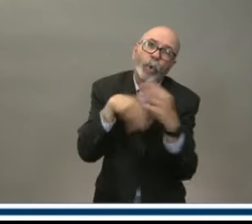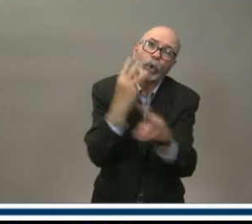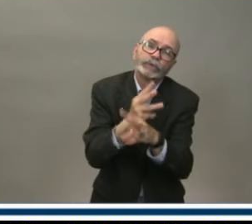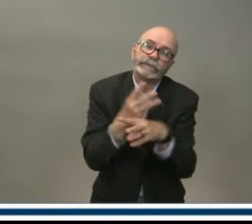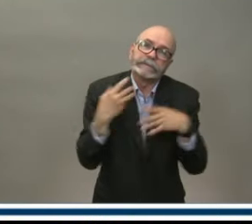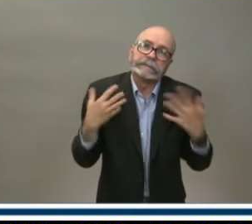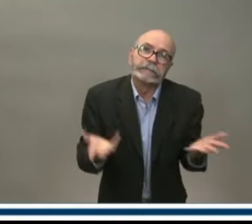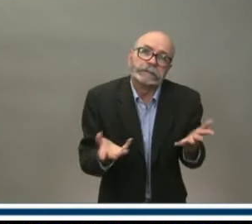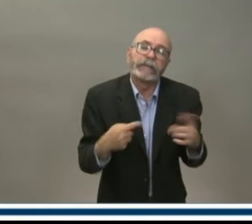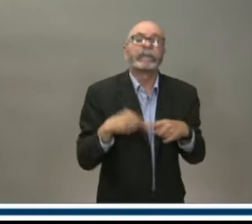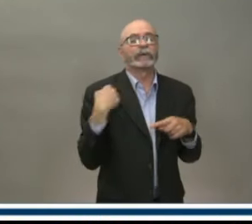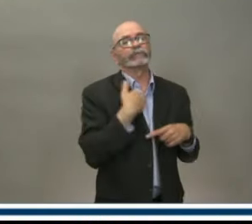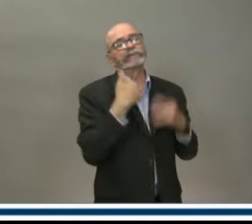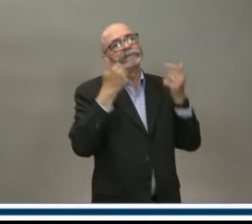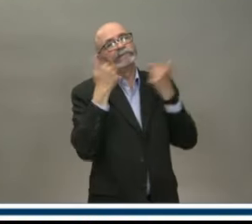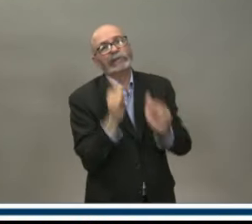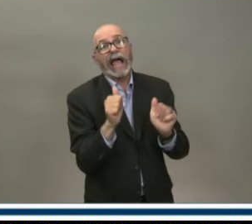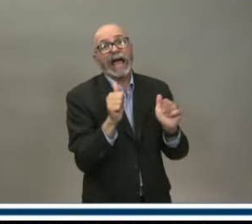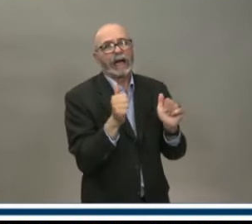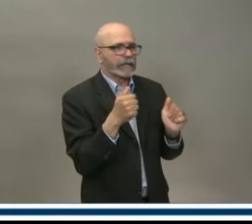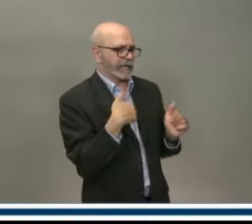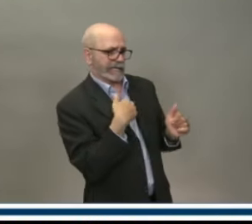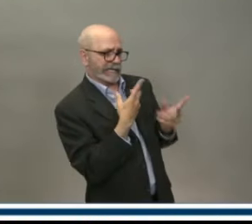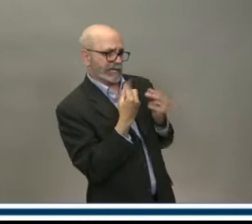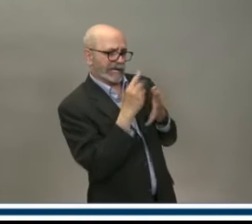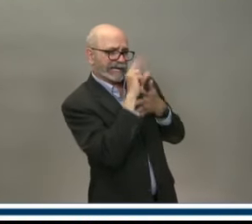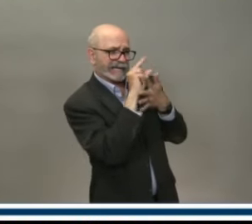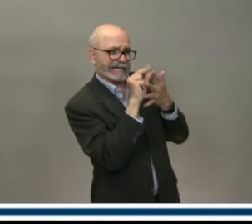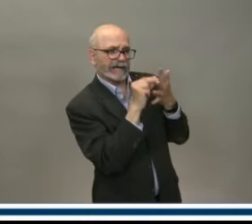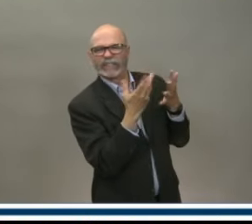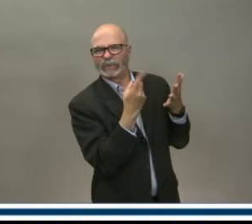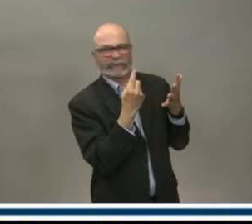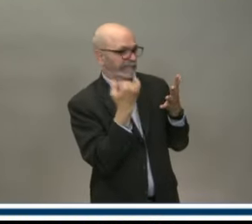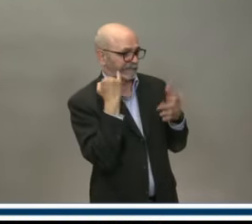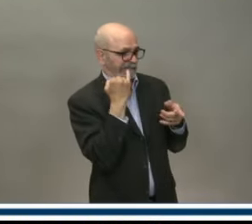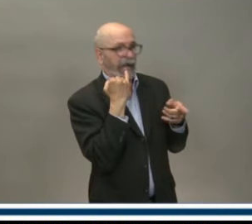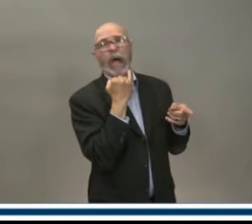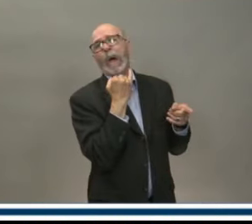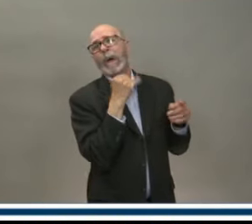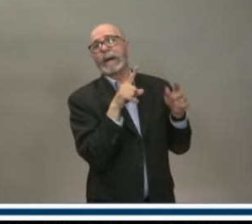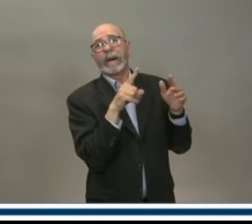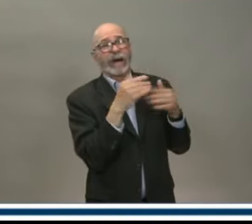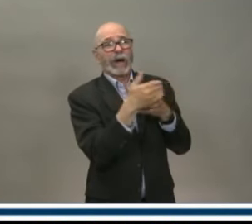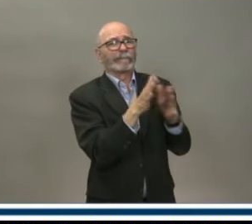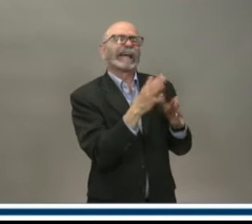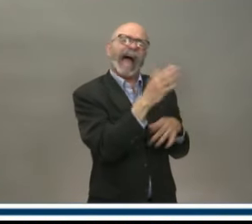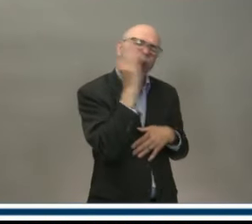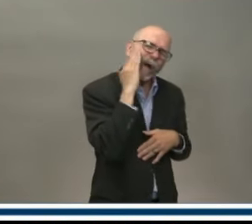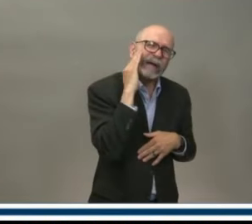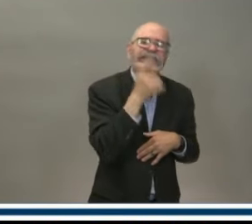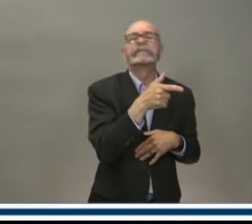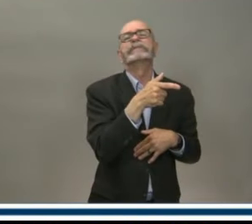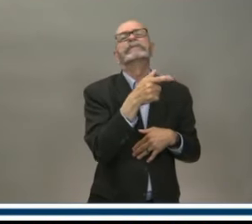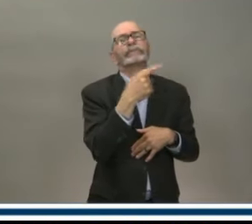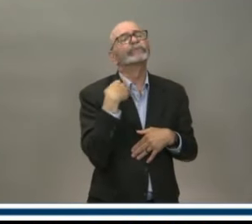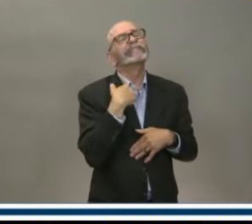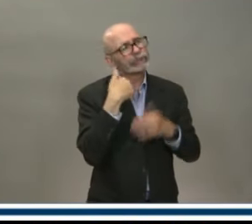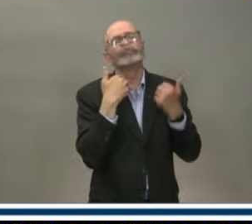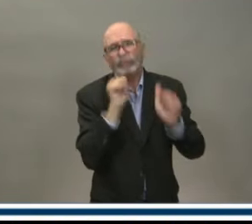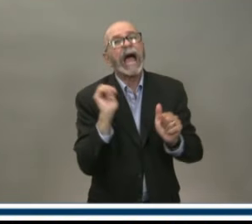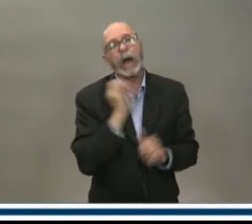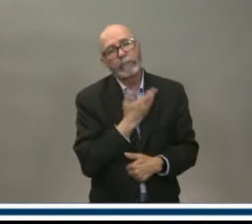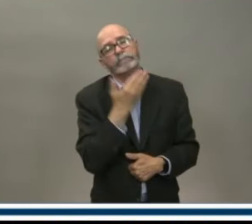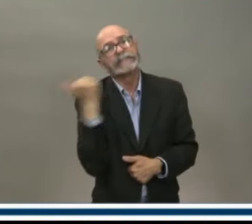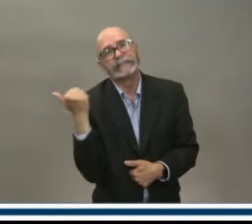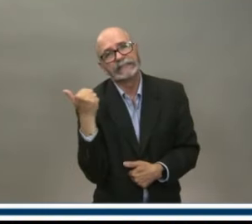to minimize contact, minimize spread, even within rooms, is being taken. Next, we'll go to Keith Doucette from the Canadian Press. Go ahead,